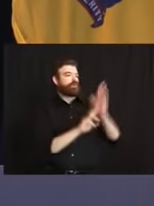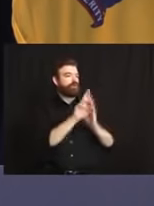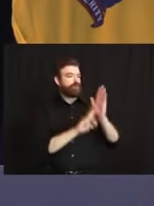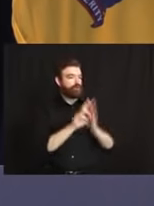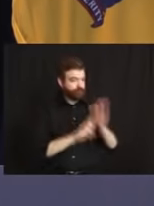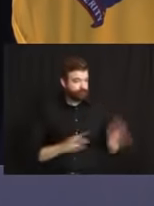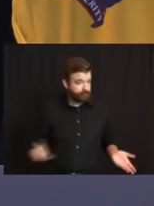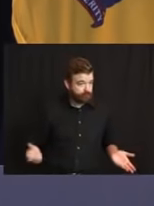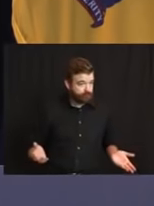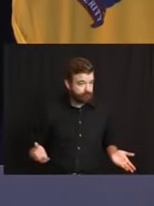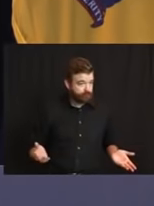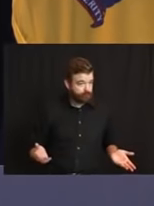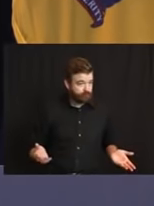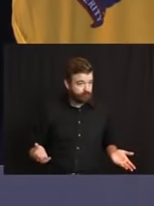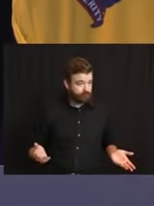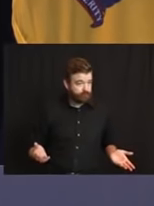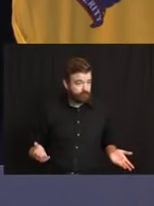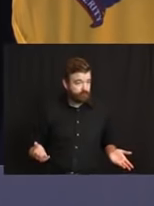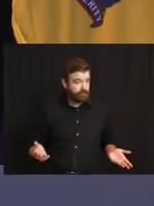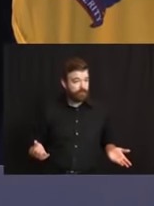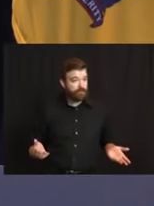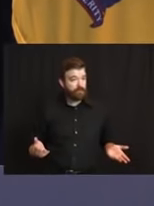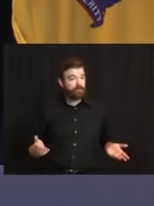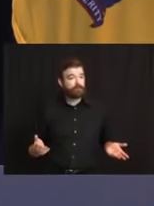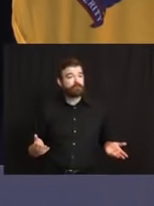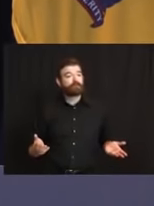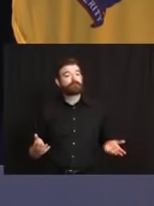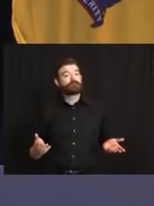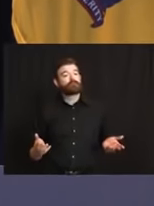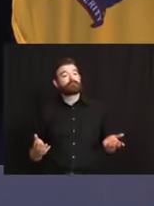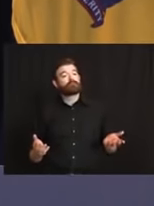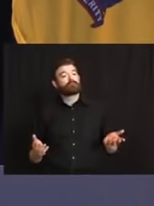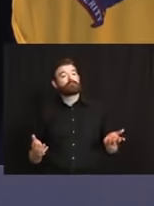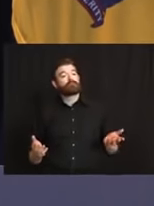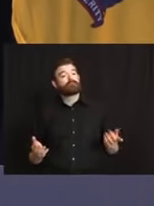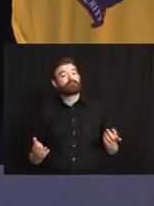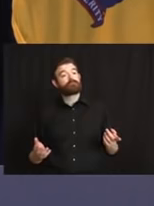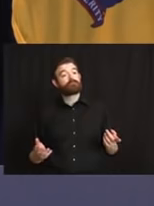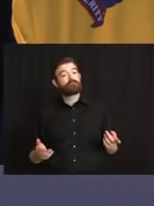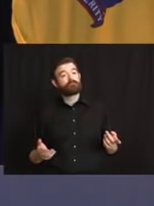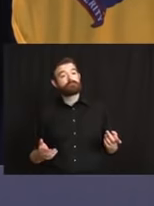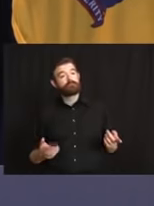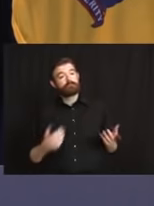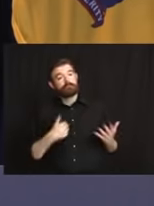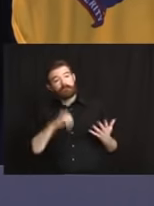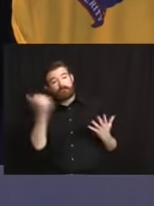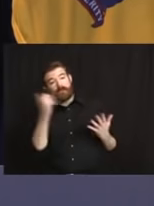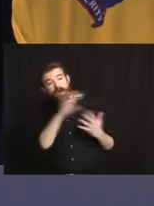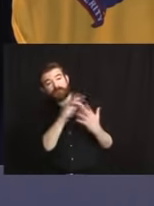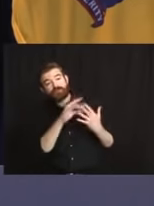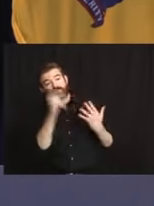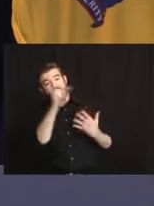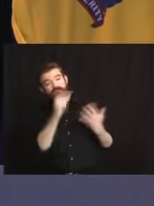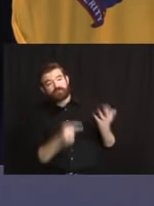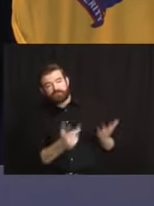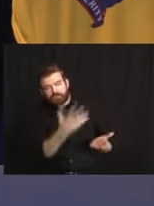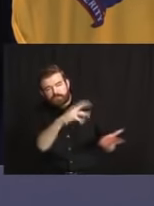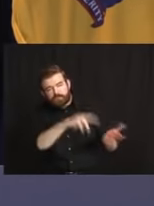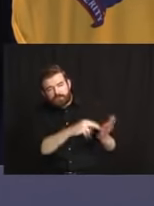at our disposal. I'm curious what that means in terms of Yep. enforcement. So, you good? Was that, I cut you off? You good?